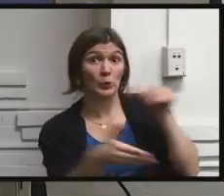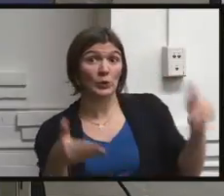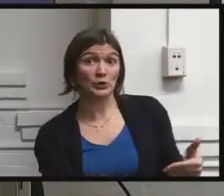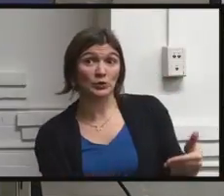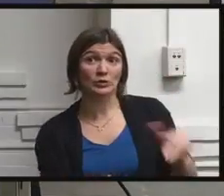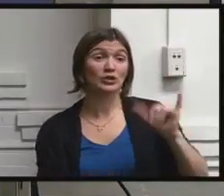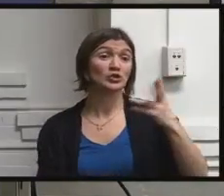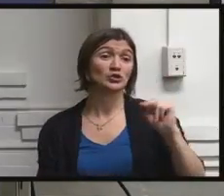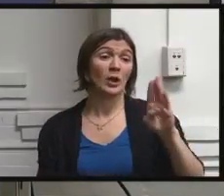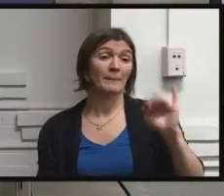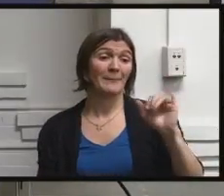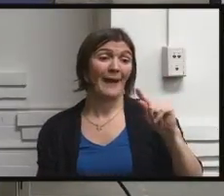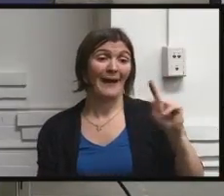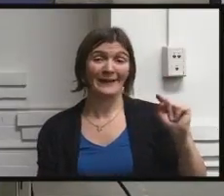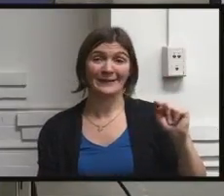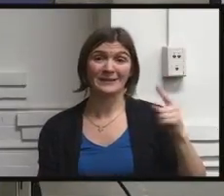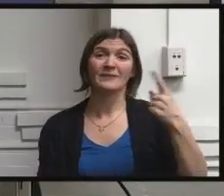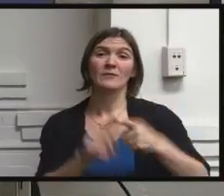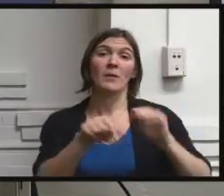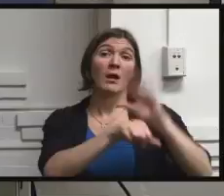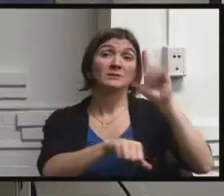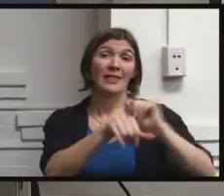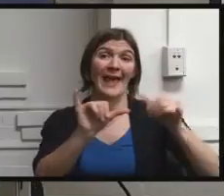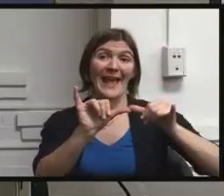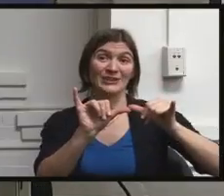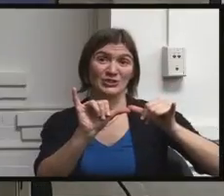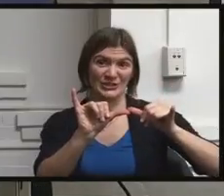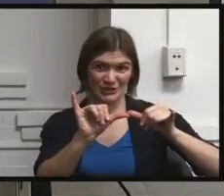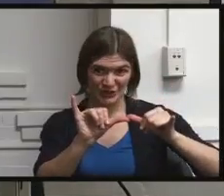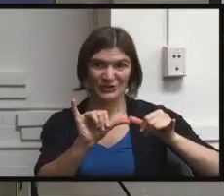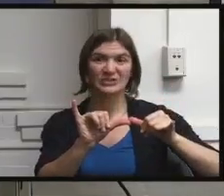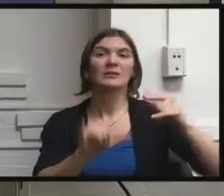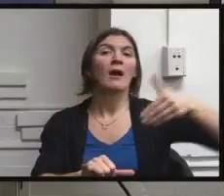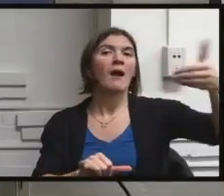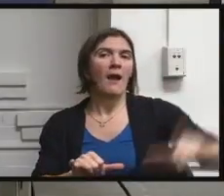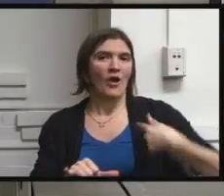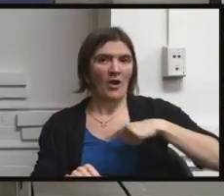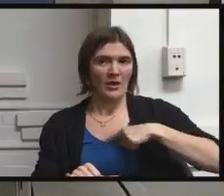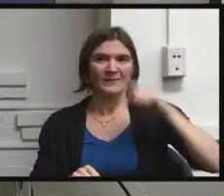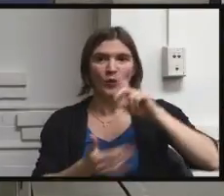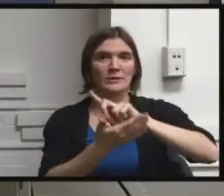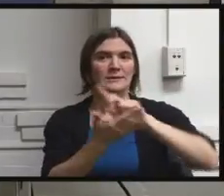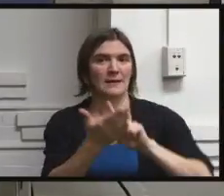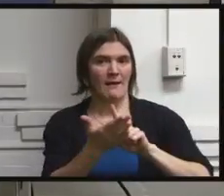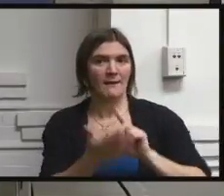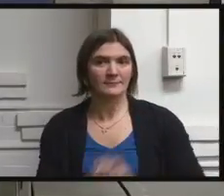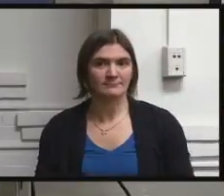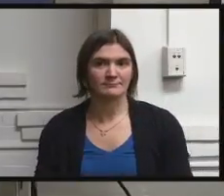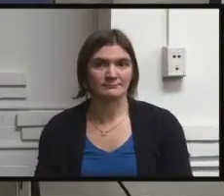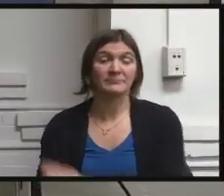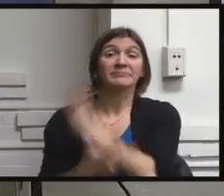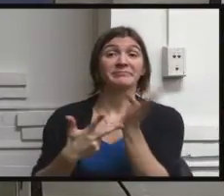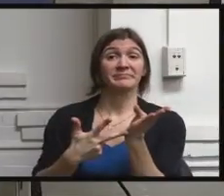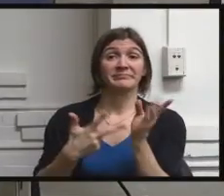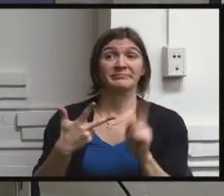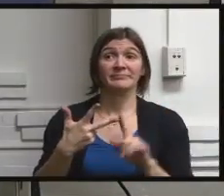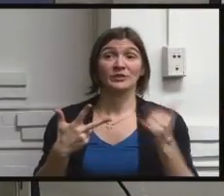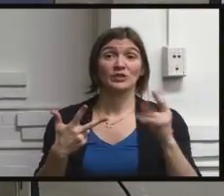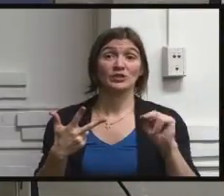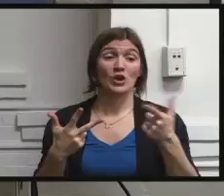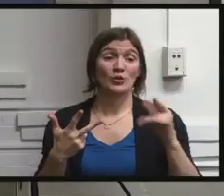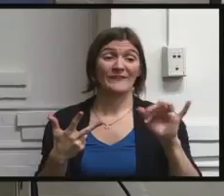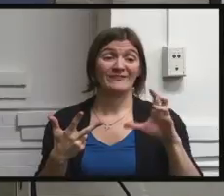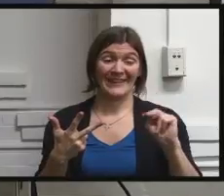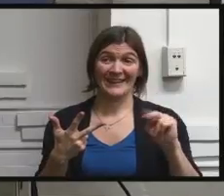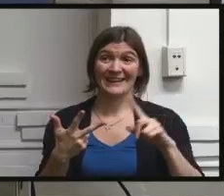yourselves? I'm John Byatt. I'm with COD Consulting Engineers. We're the consultants who were hired to do the design of the project. My name is Jonathan